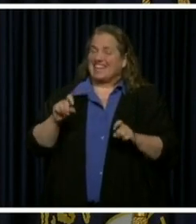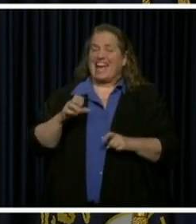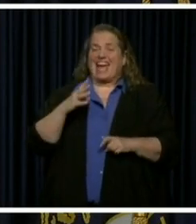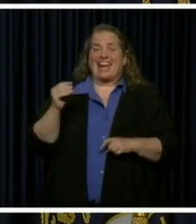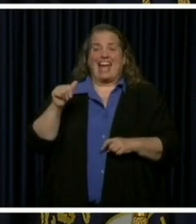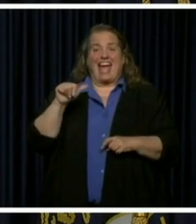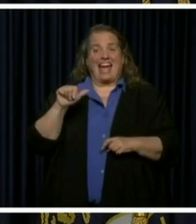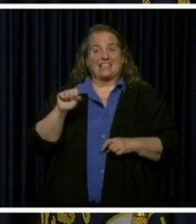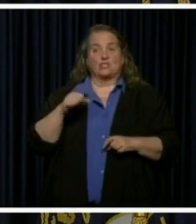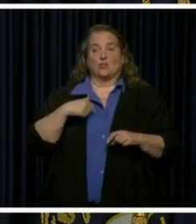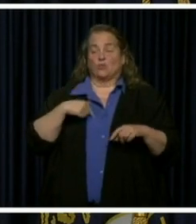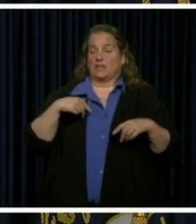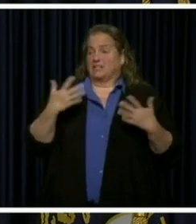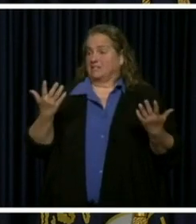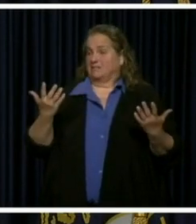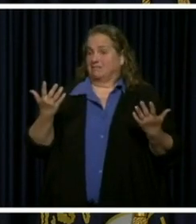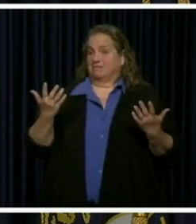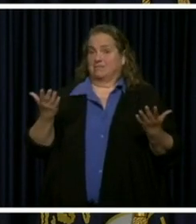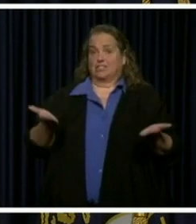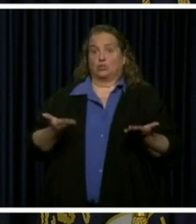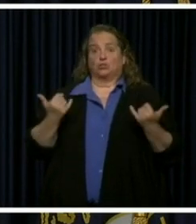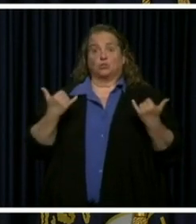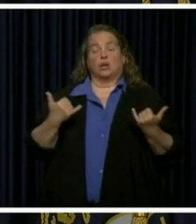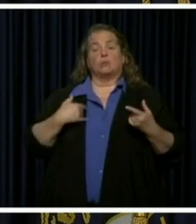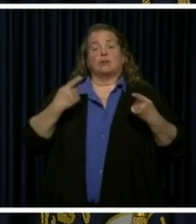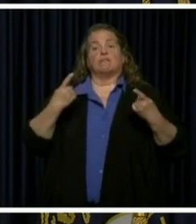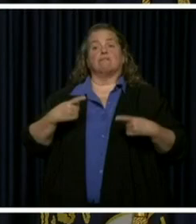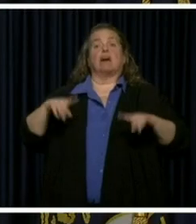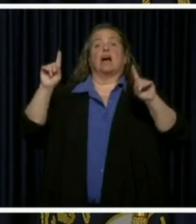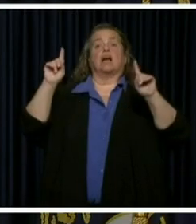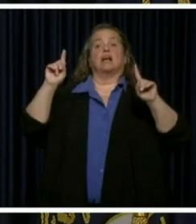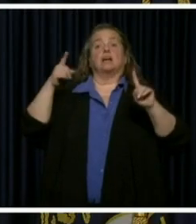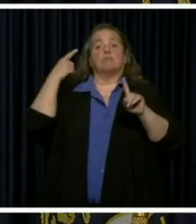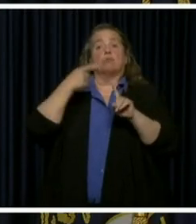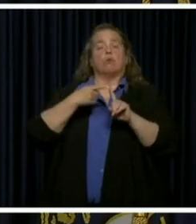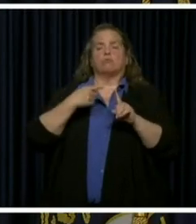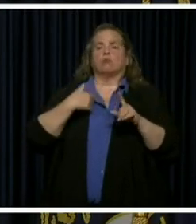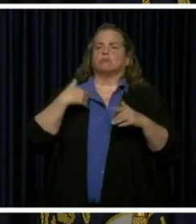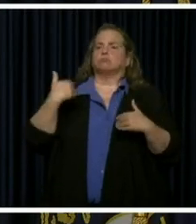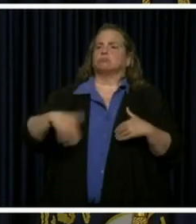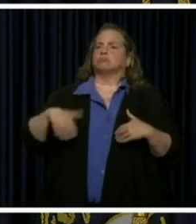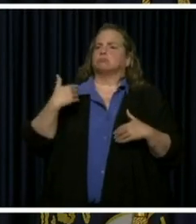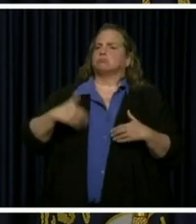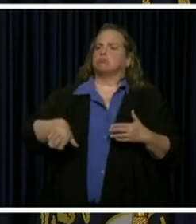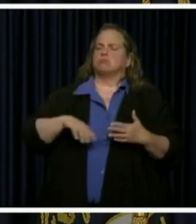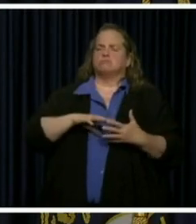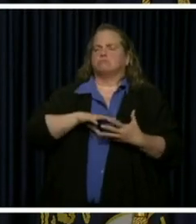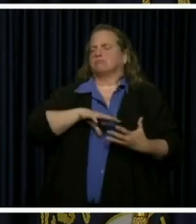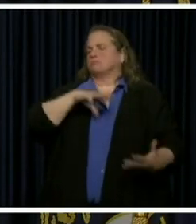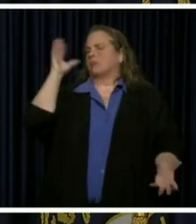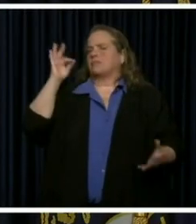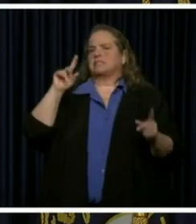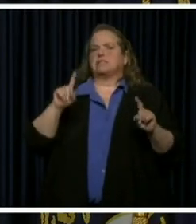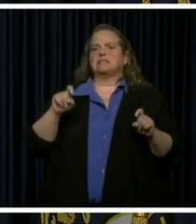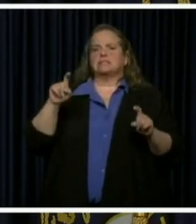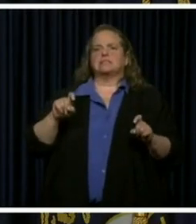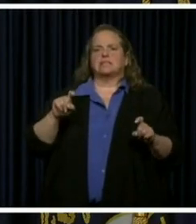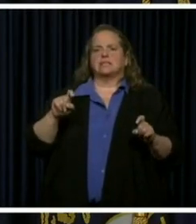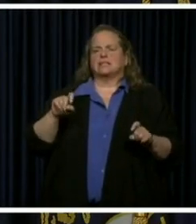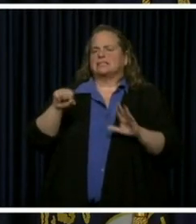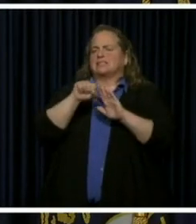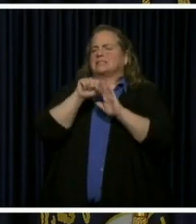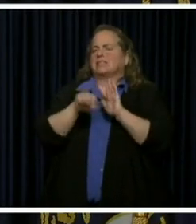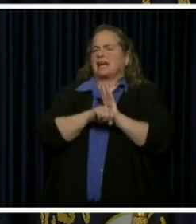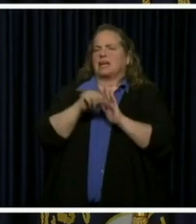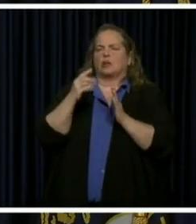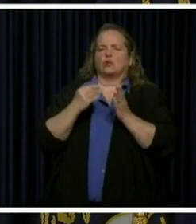we sit here today, we are finally at a point where we have robust testing. If you'll pull up testing all across the state, it